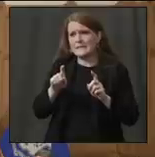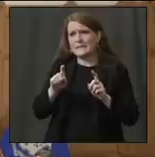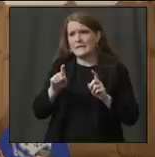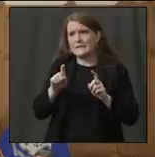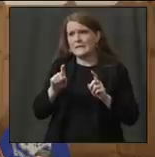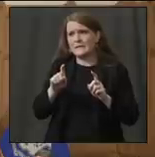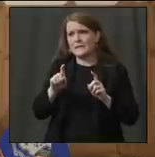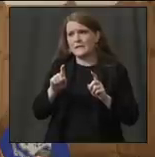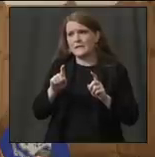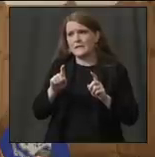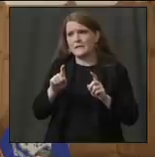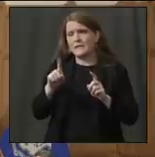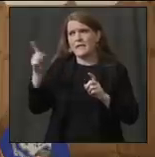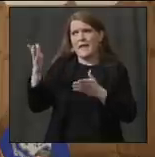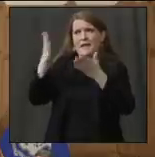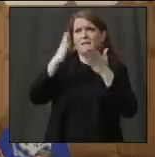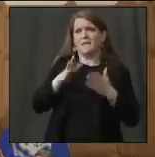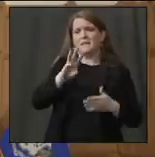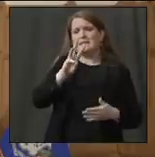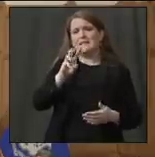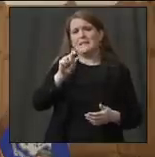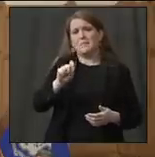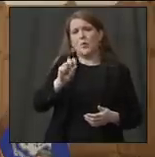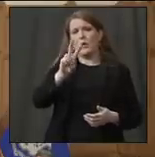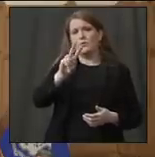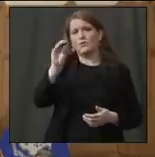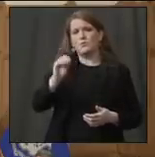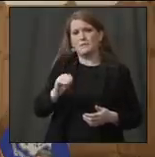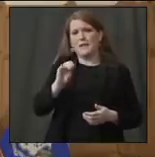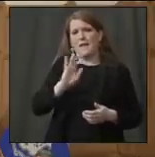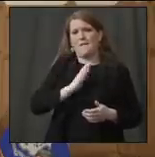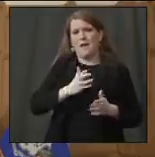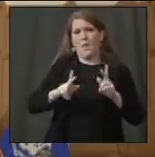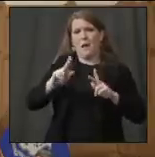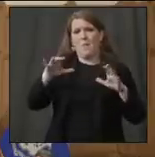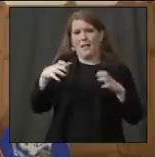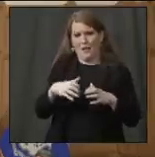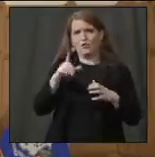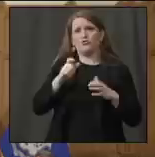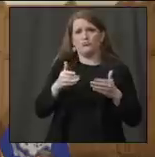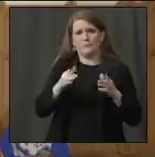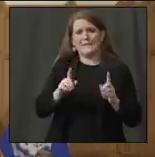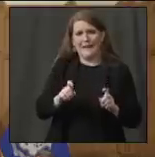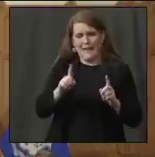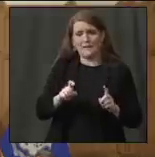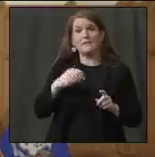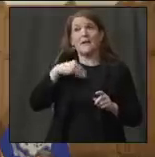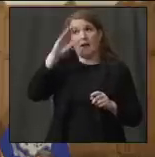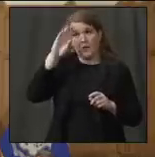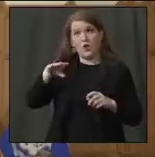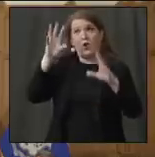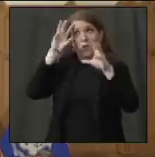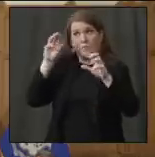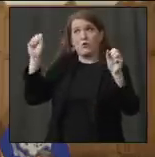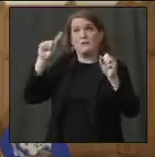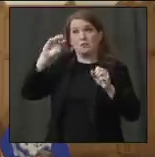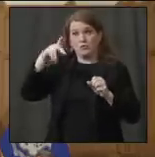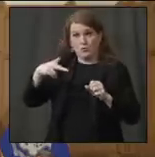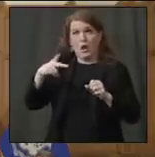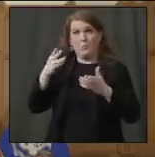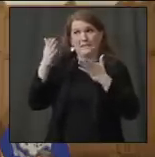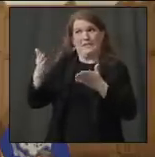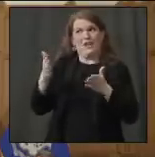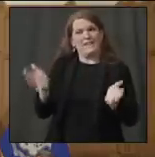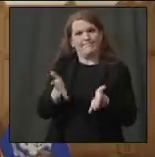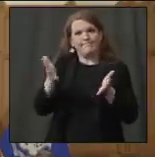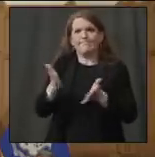each month be tested. And I also understand that the president had suggested that some states move to reopen their schools before the end of